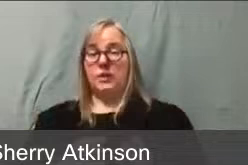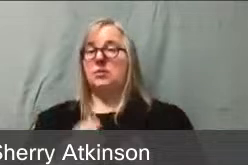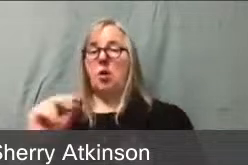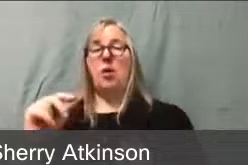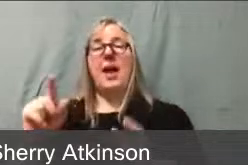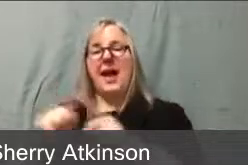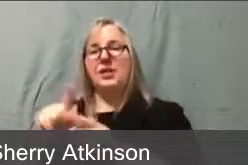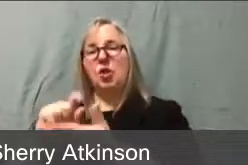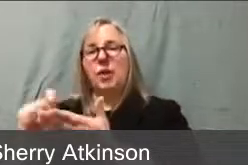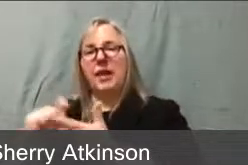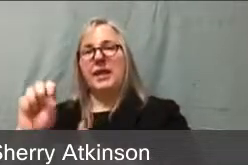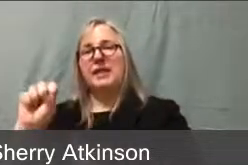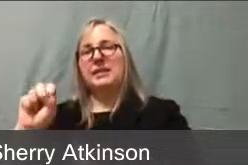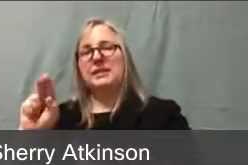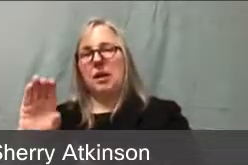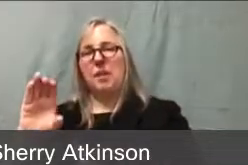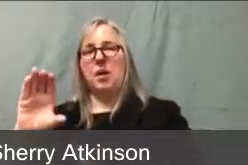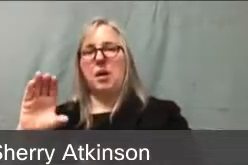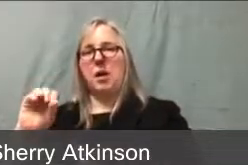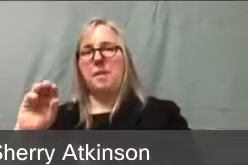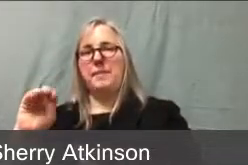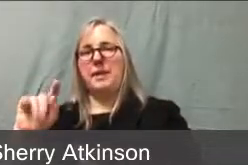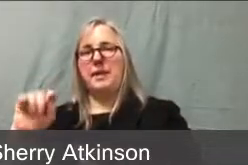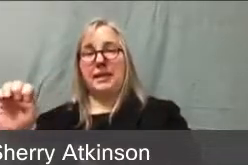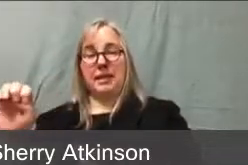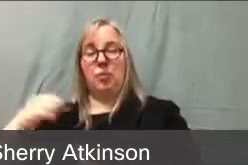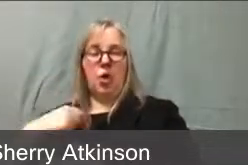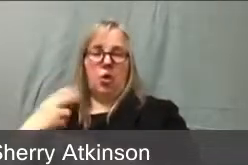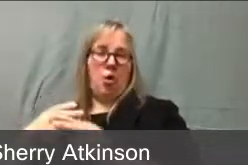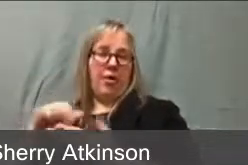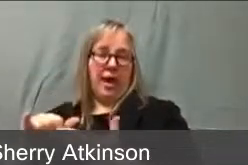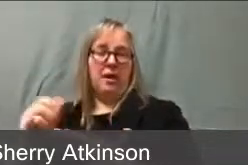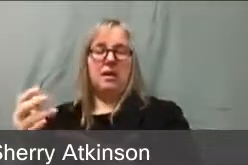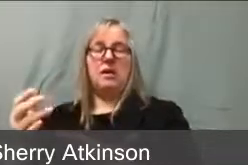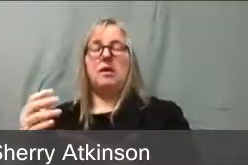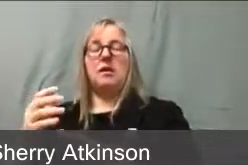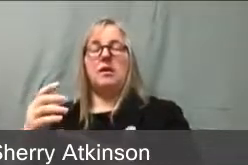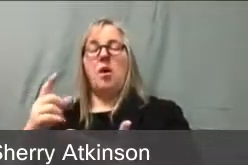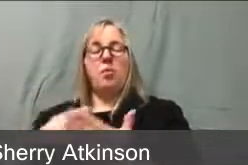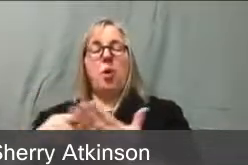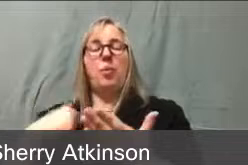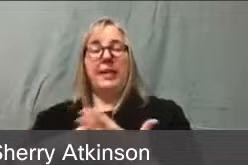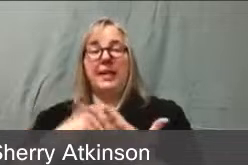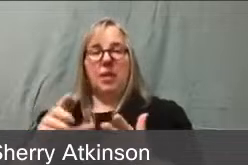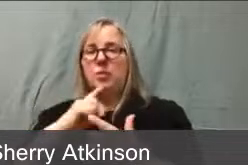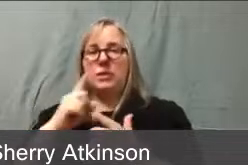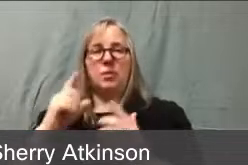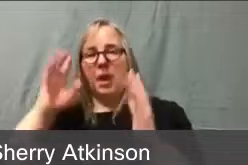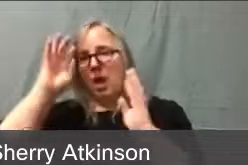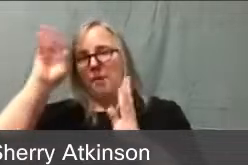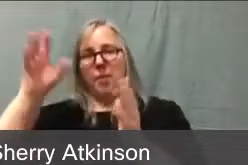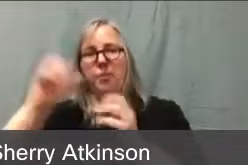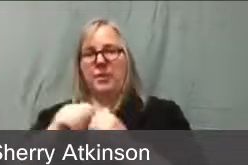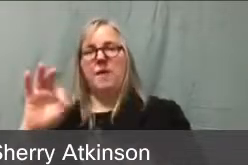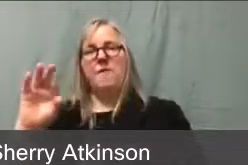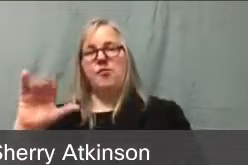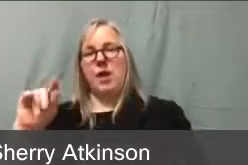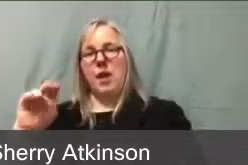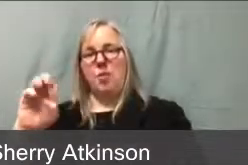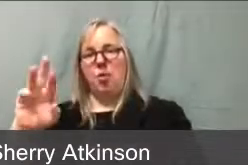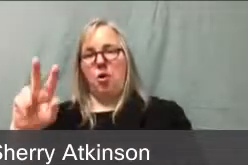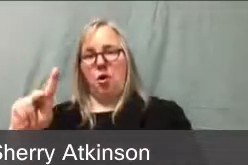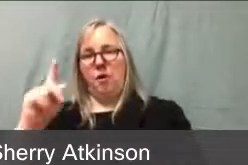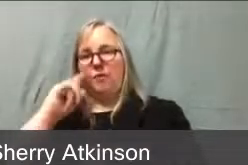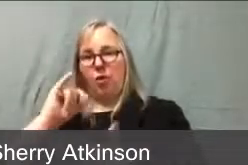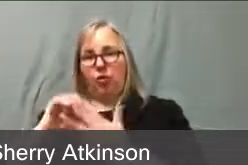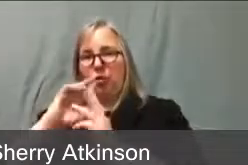we'll call it, is what you're going to see today is what we came up with, which is basically a framework of the report. So,